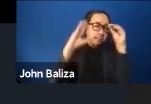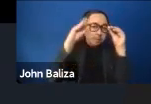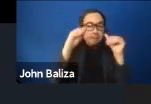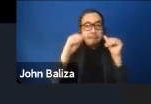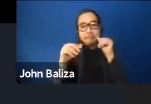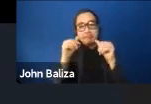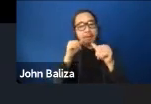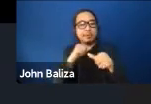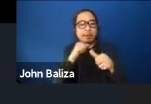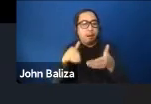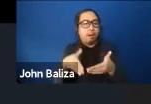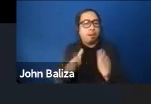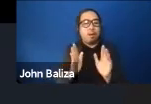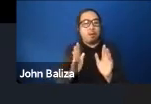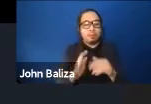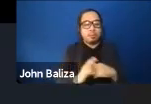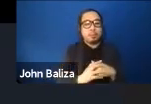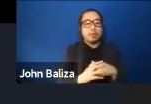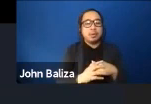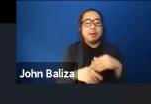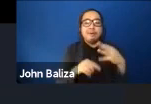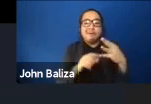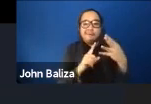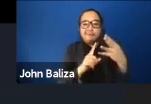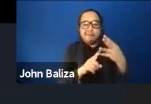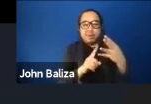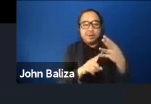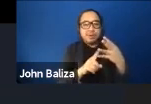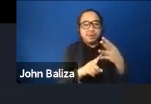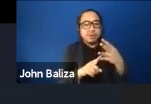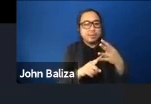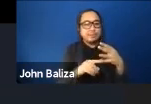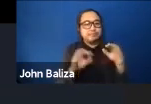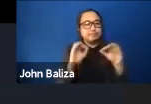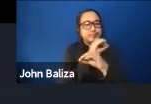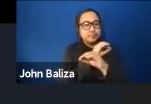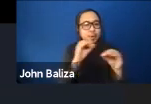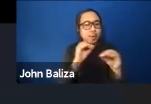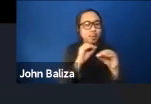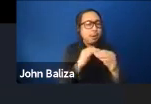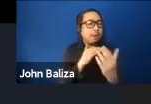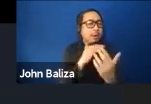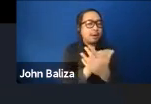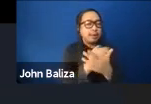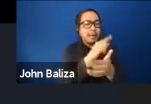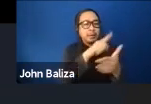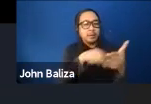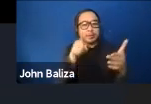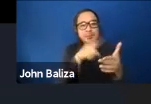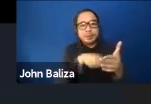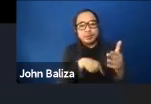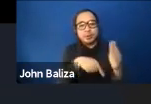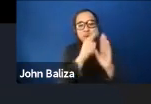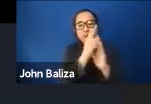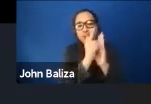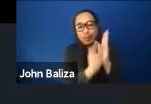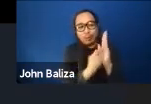child. And last but not least, we don't have the anti-discrimination law that could protect us from